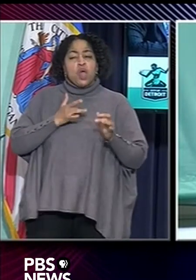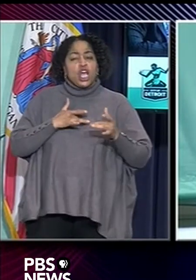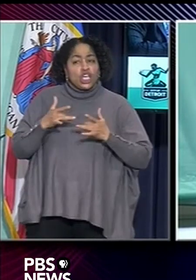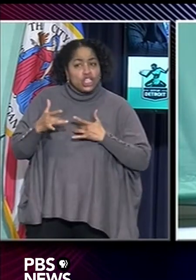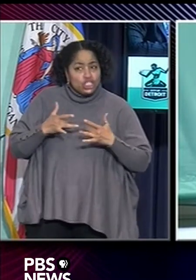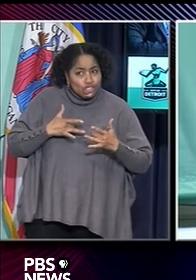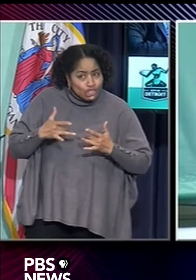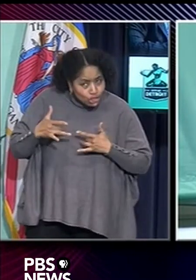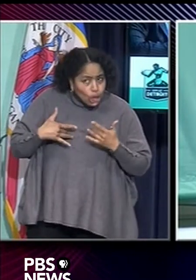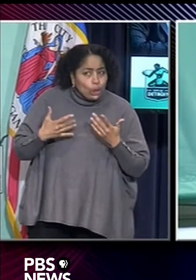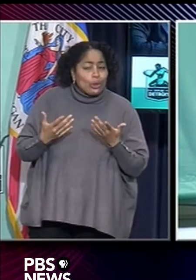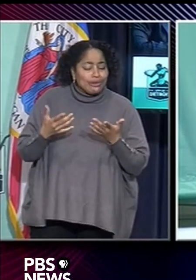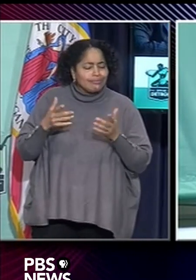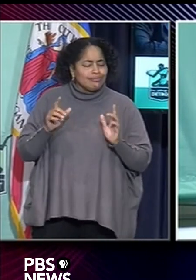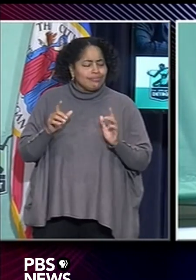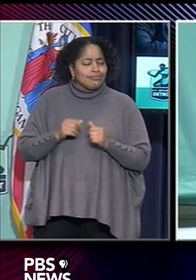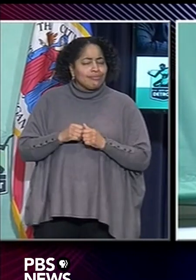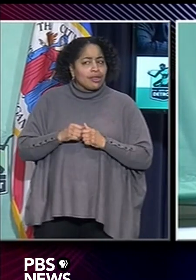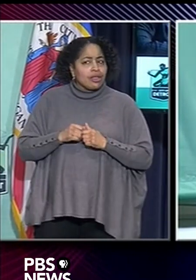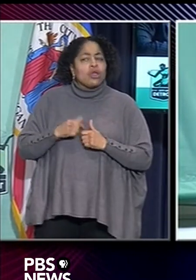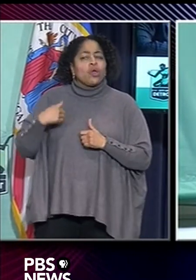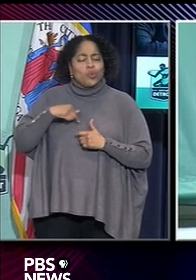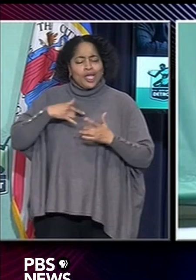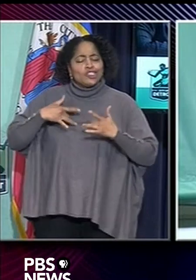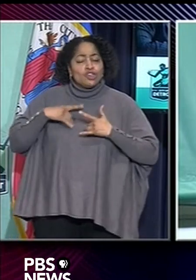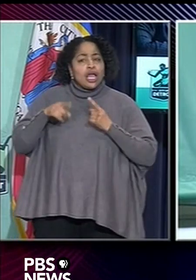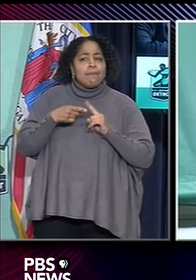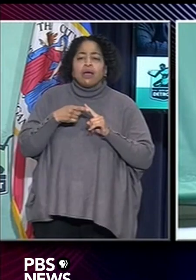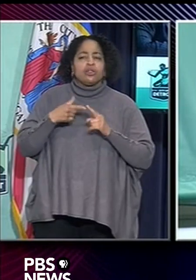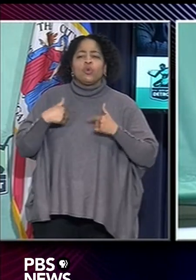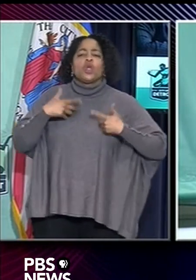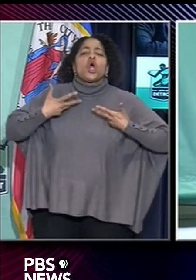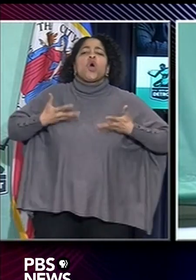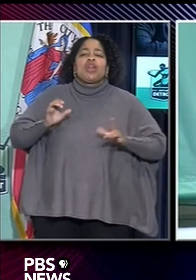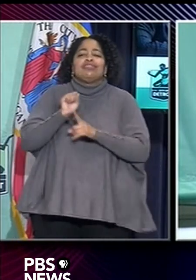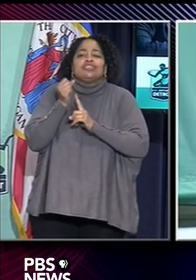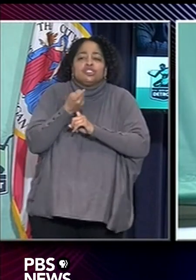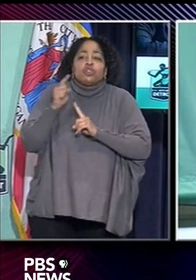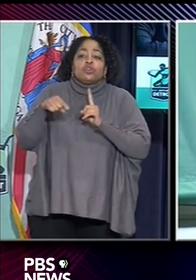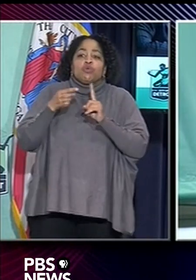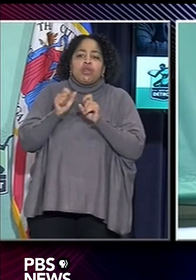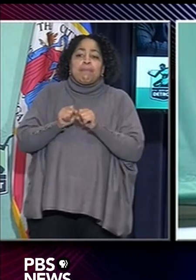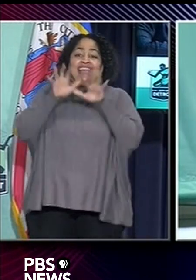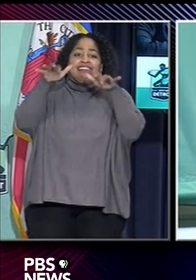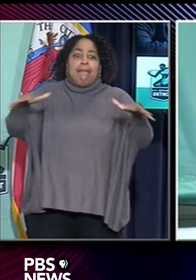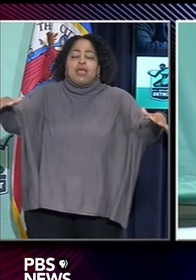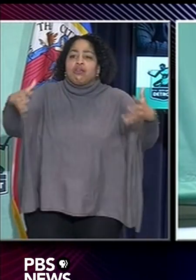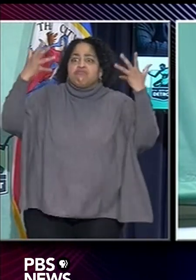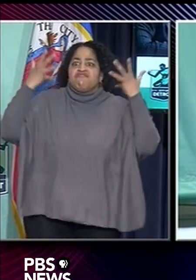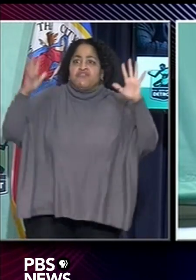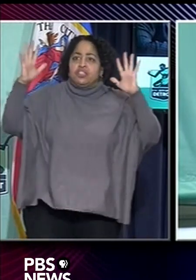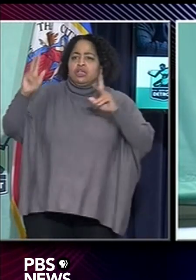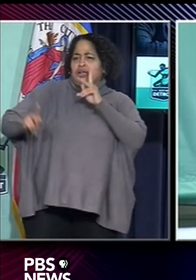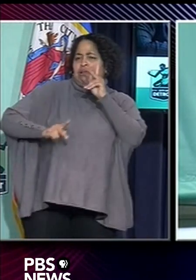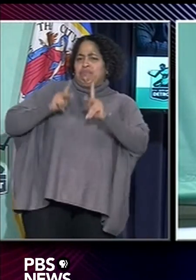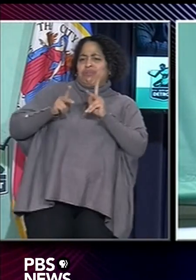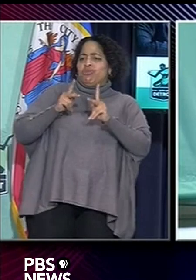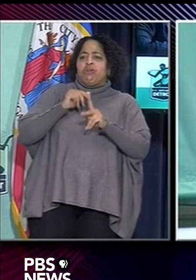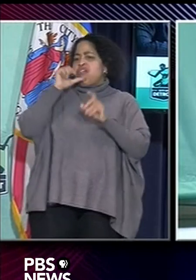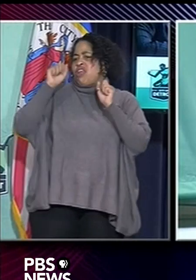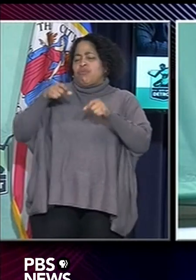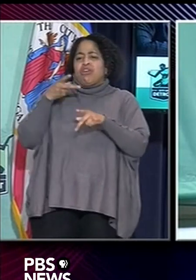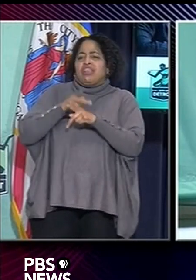concern is this. We don't want to be in a situation when the pandemic is over that people weren't